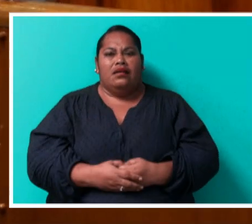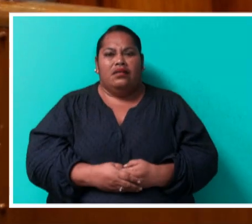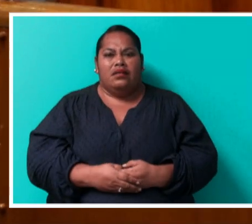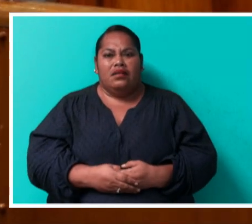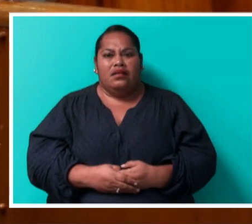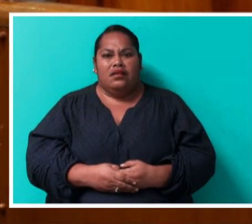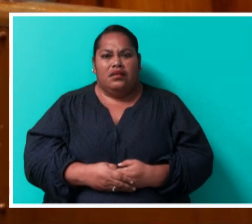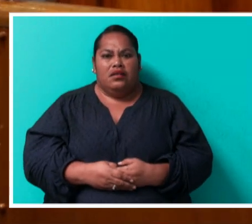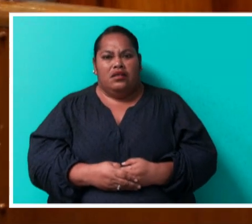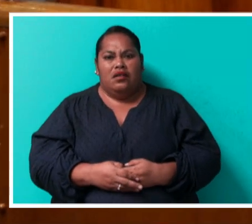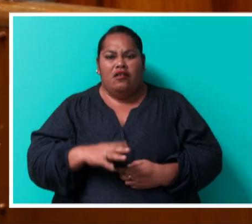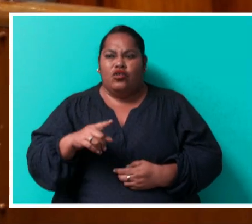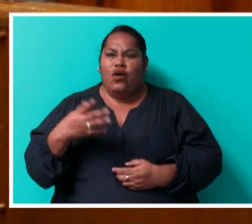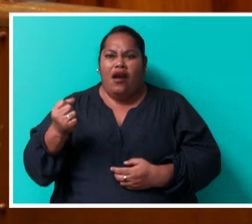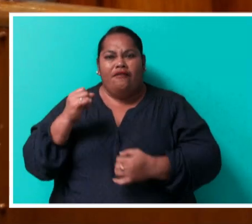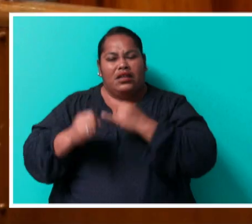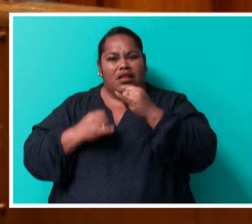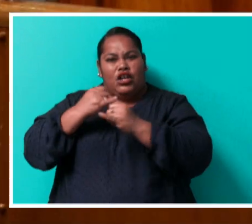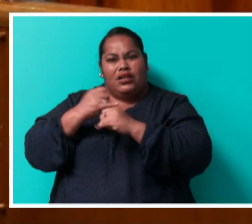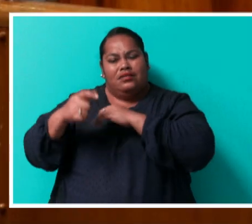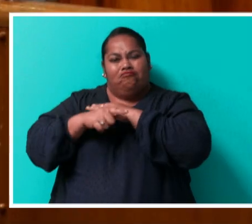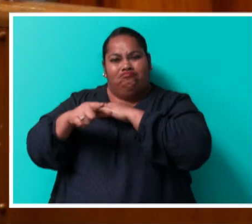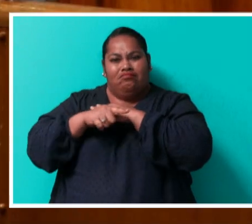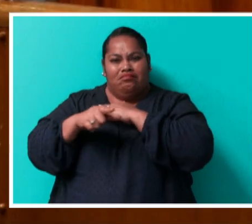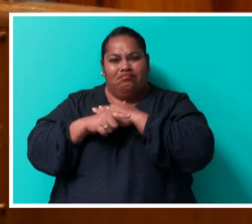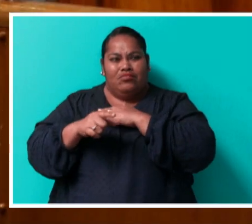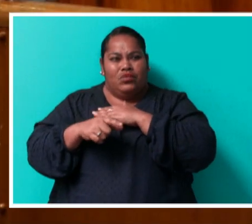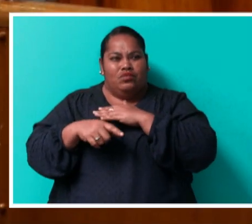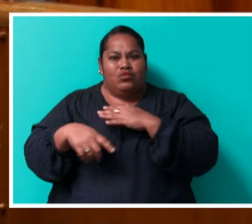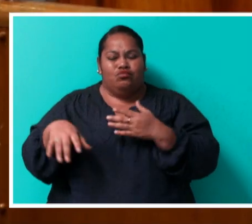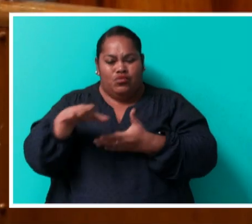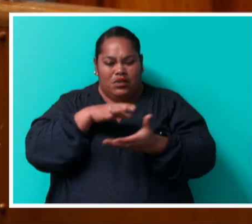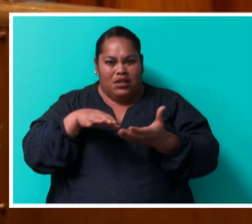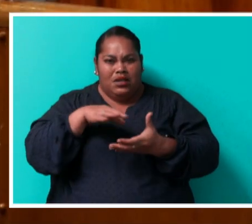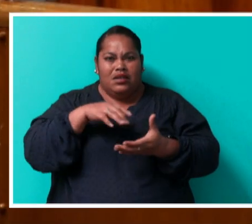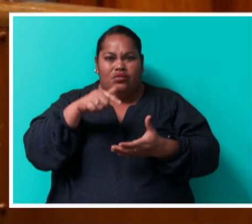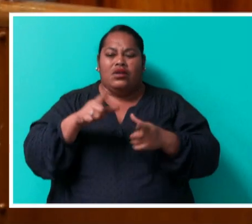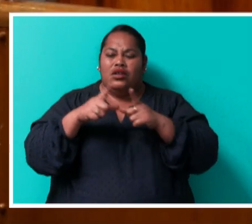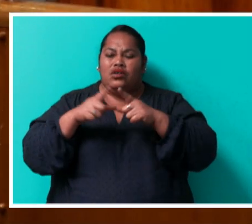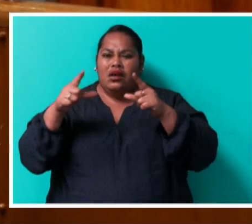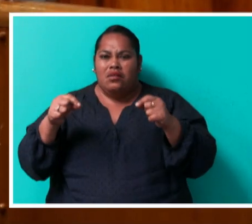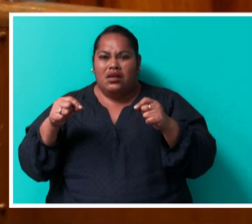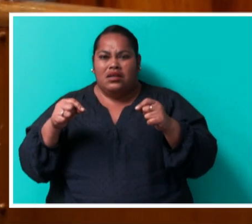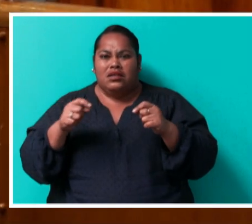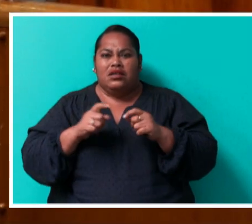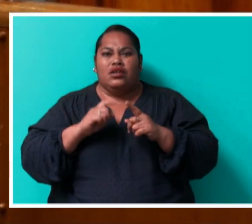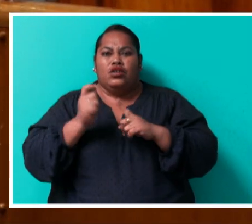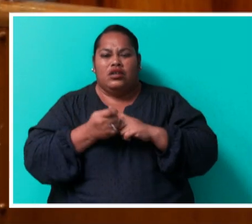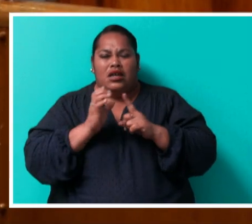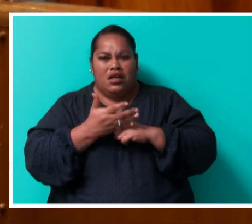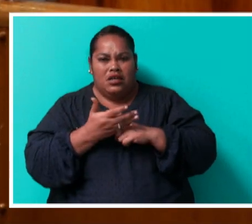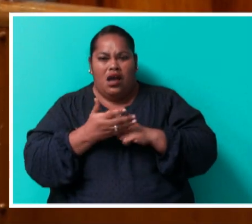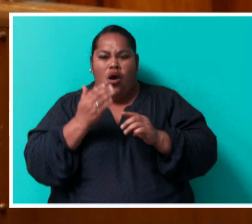international standards. And in so doing, they are integrated into deep Japanese traditional culture at the